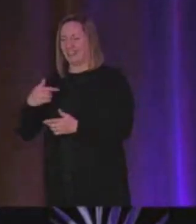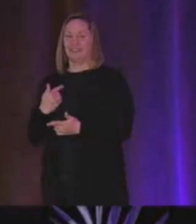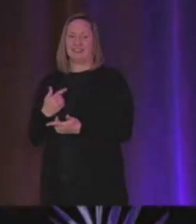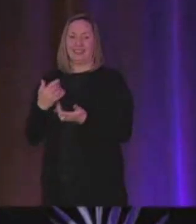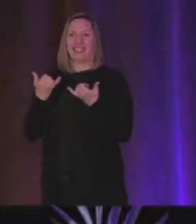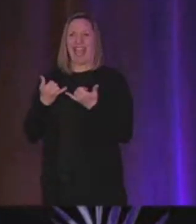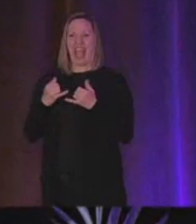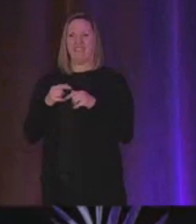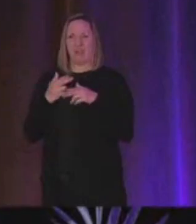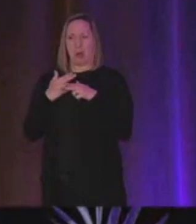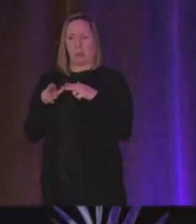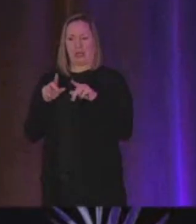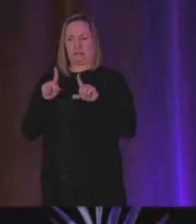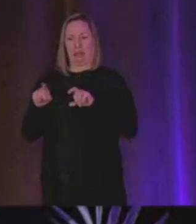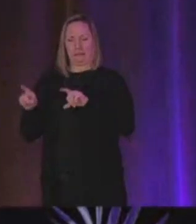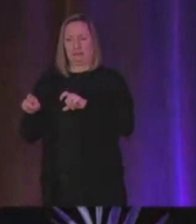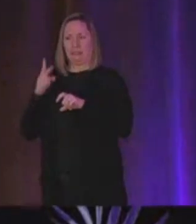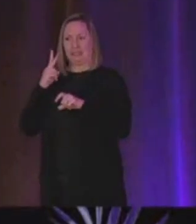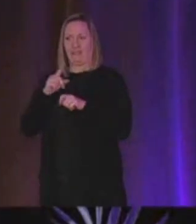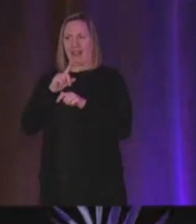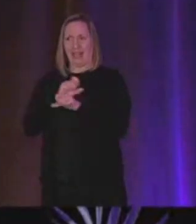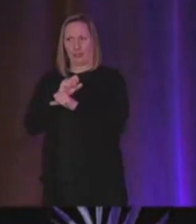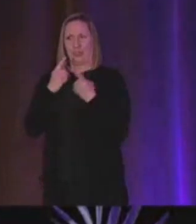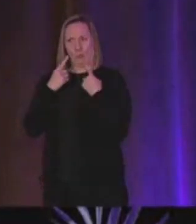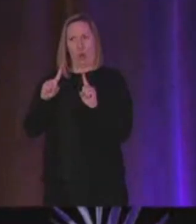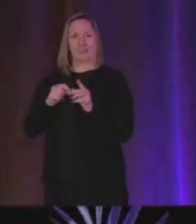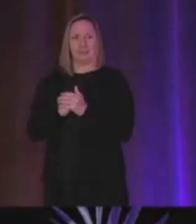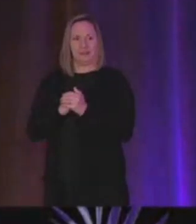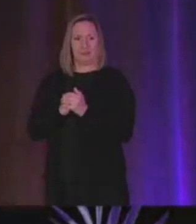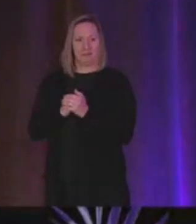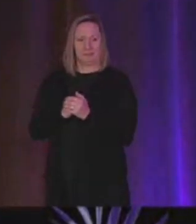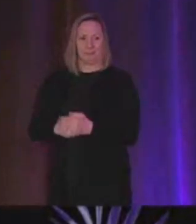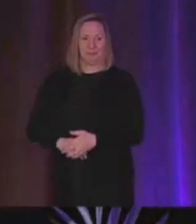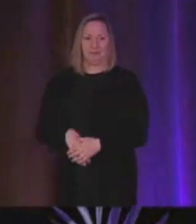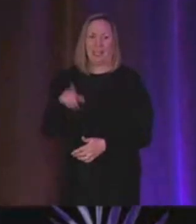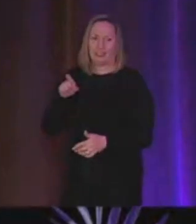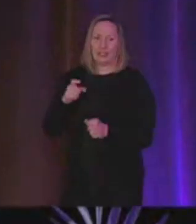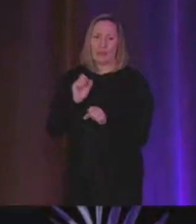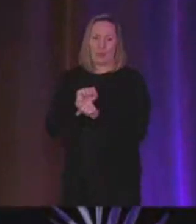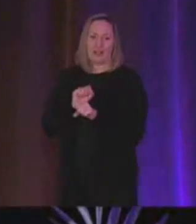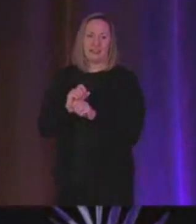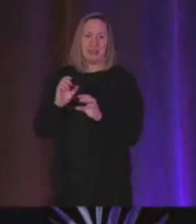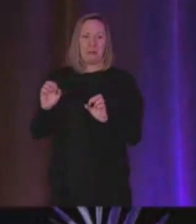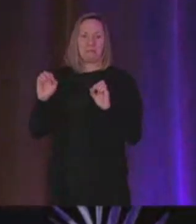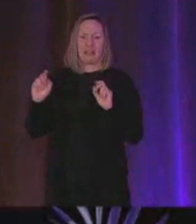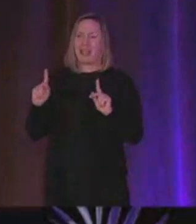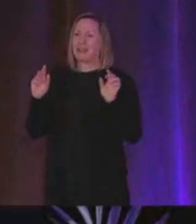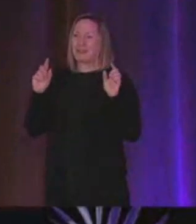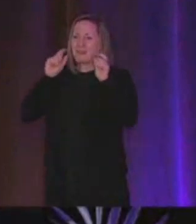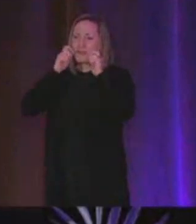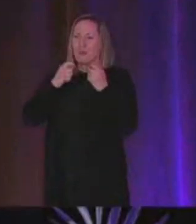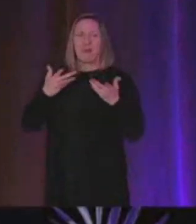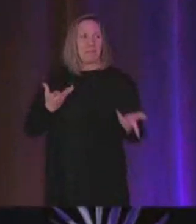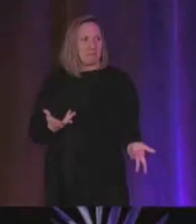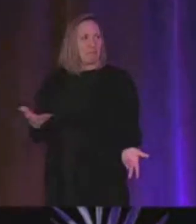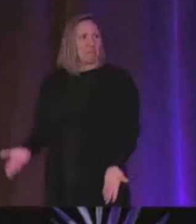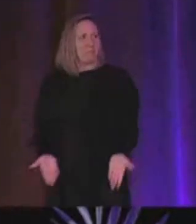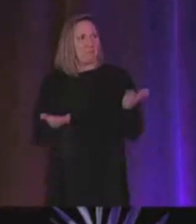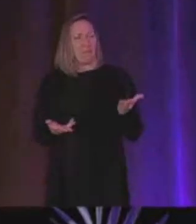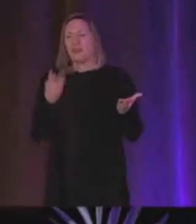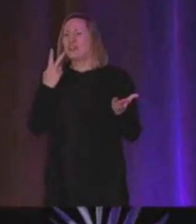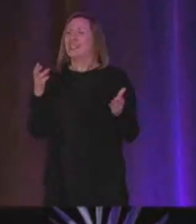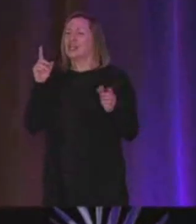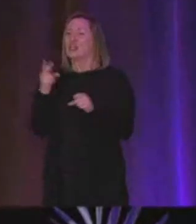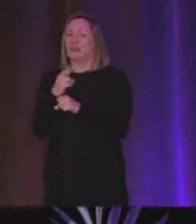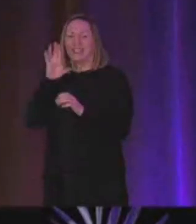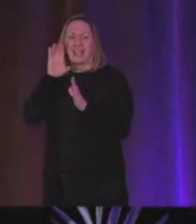test. Let's see whether it actually works. Definitely should work. Okay, cool. So we can see that using the image